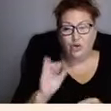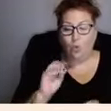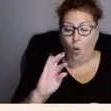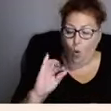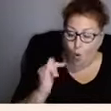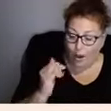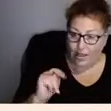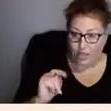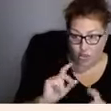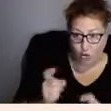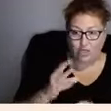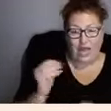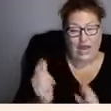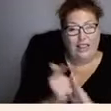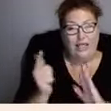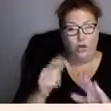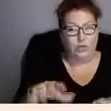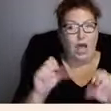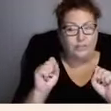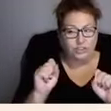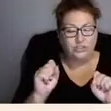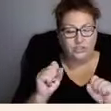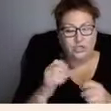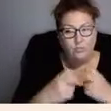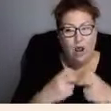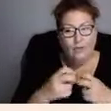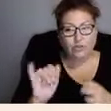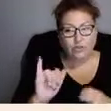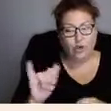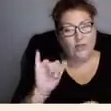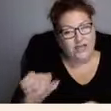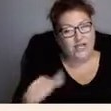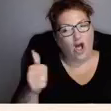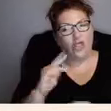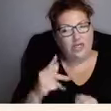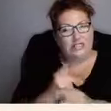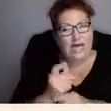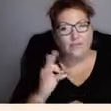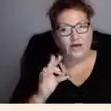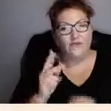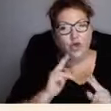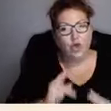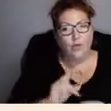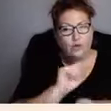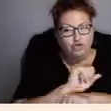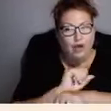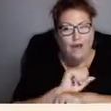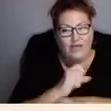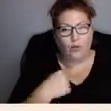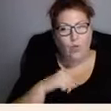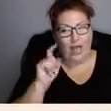and illegal adoptions. So those are other types of human trafficking we have to be aware of.